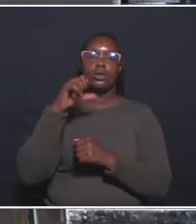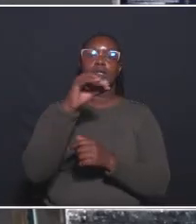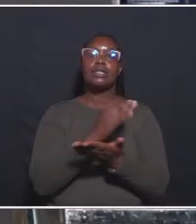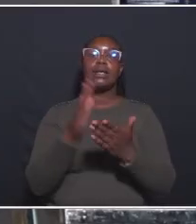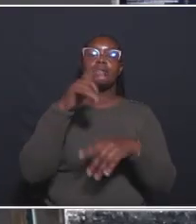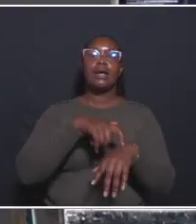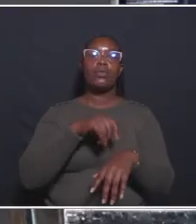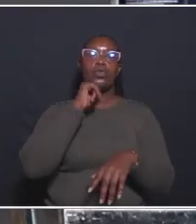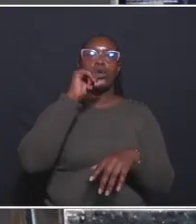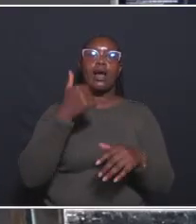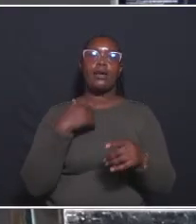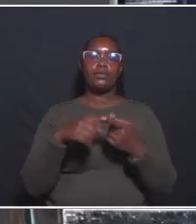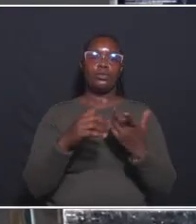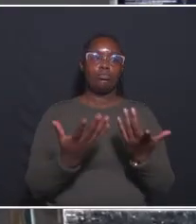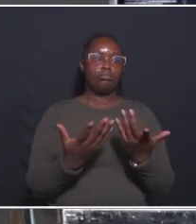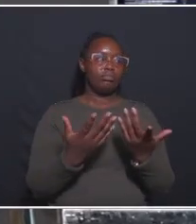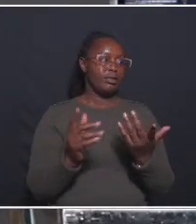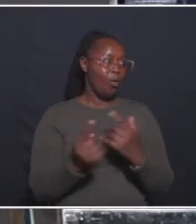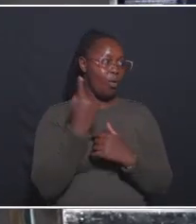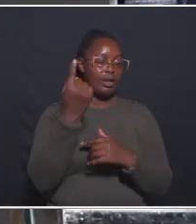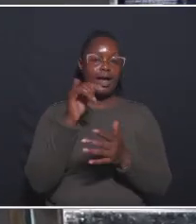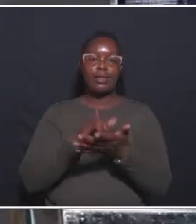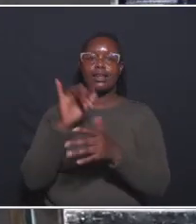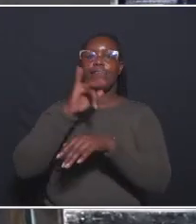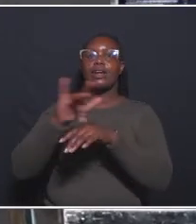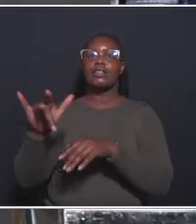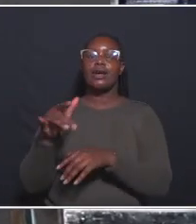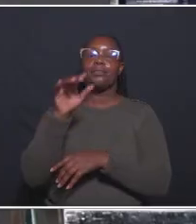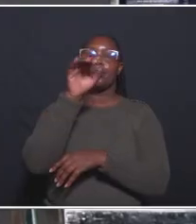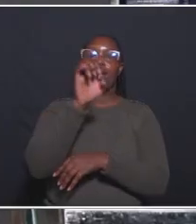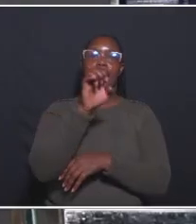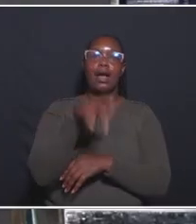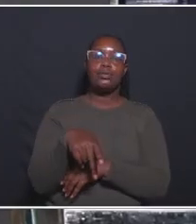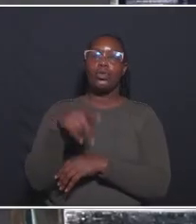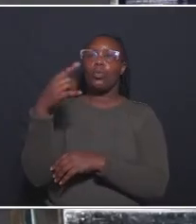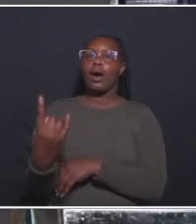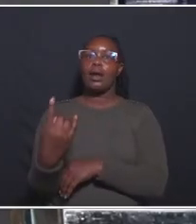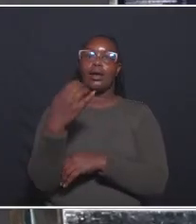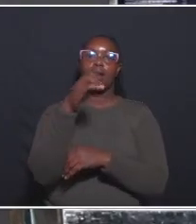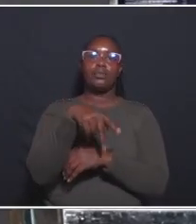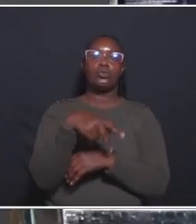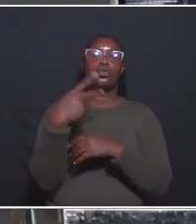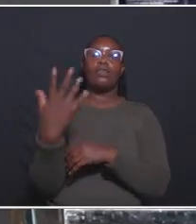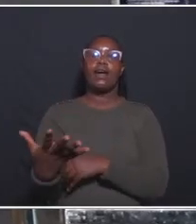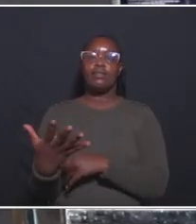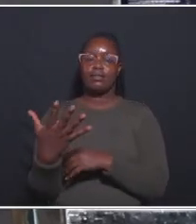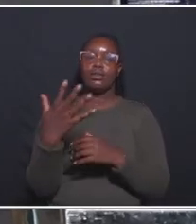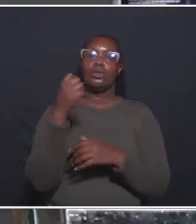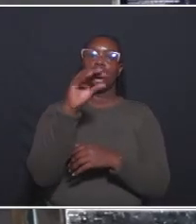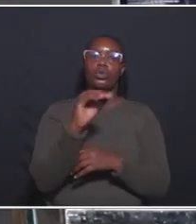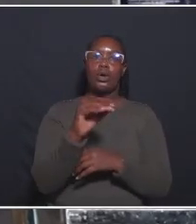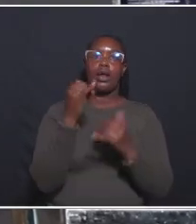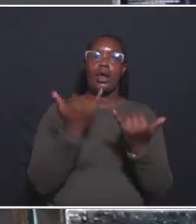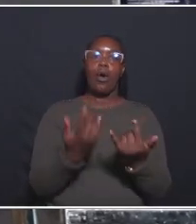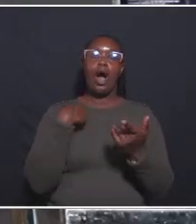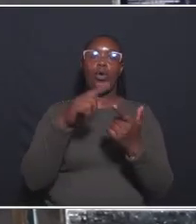a whole scene, and that affects episode 1, affects episode 5. So you are synchronized